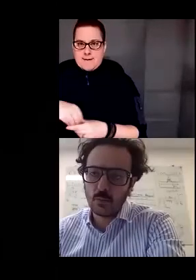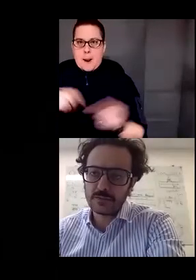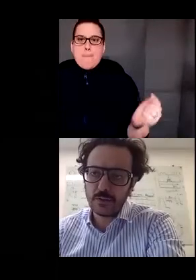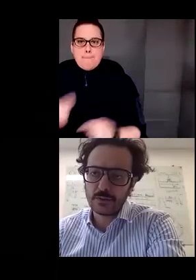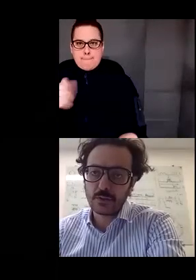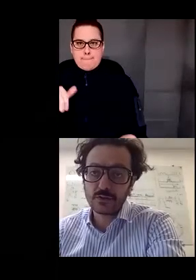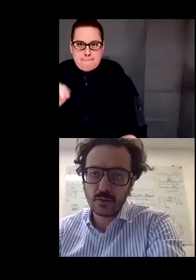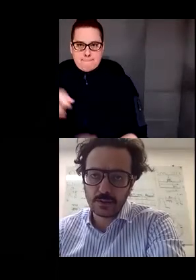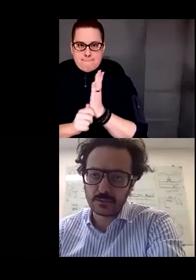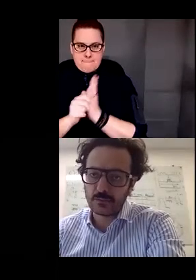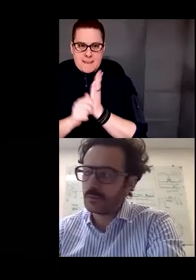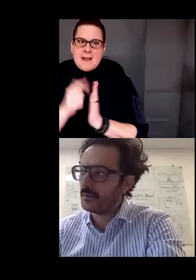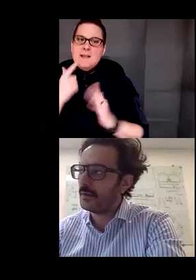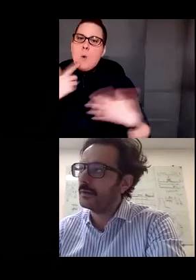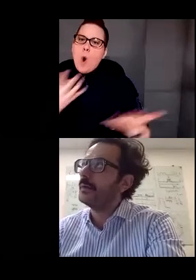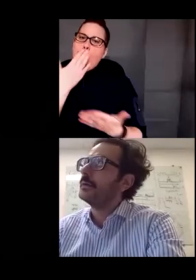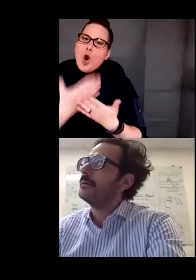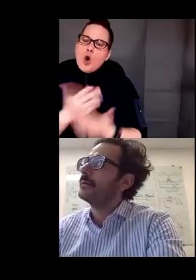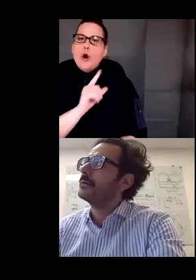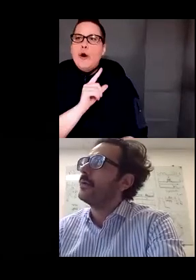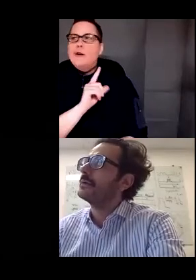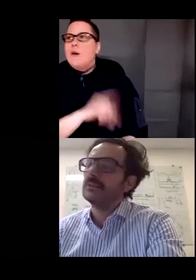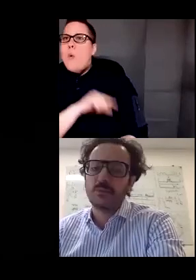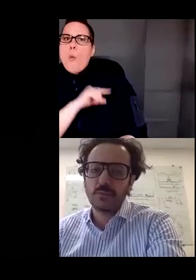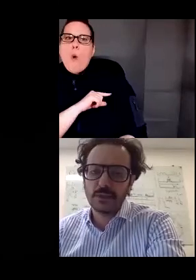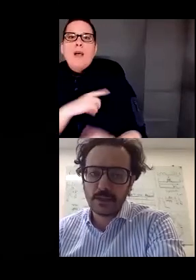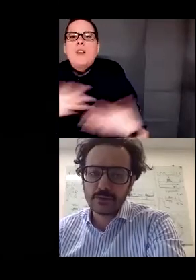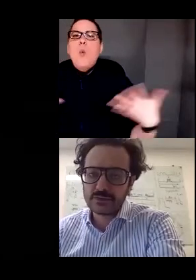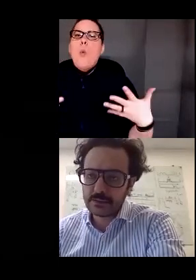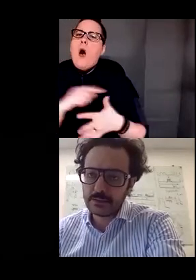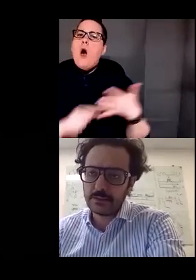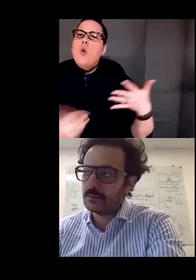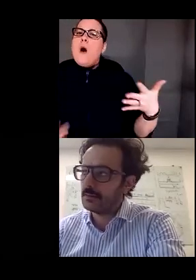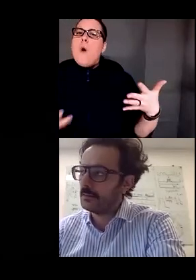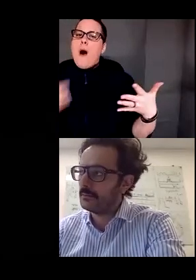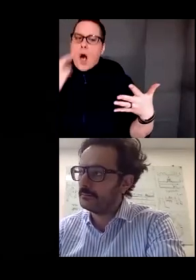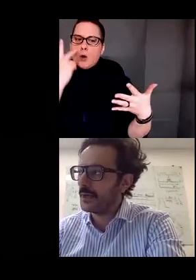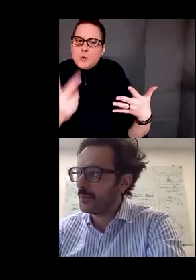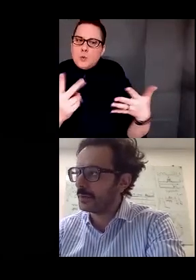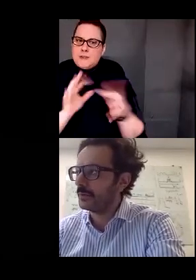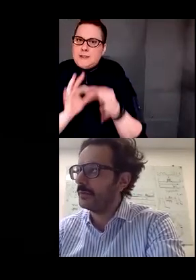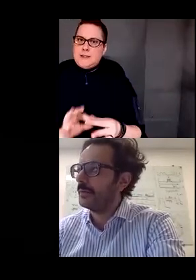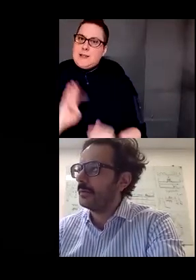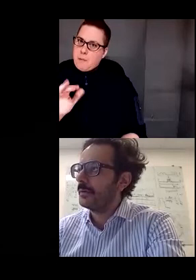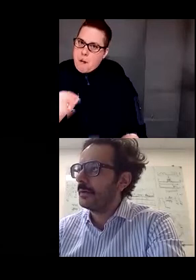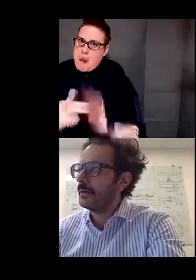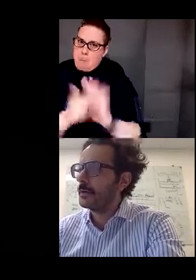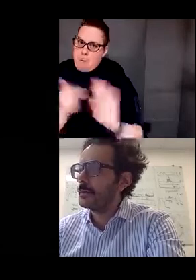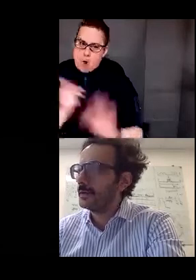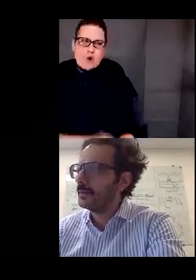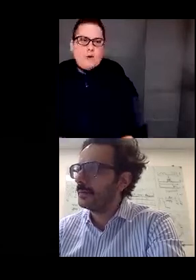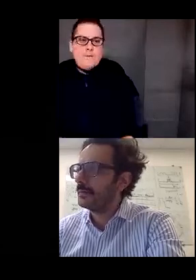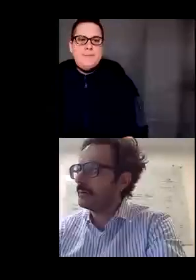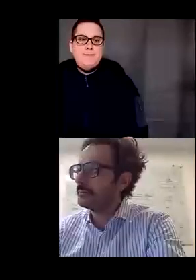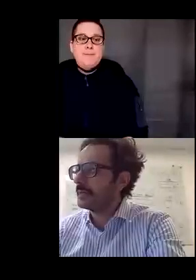outlining what are the good qualities or what are the qualities that we would like to see in a biomarker. And in